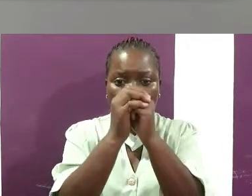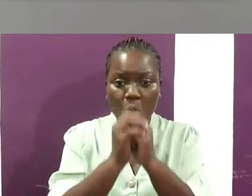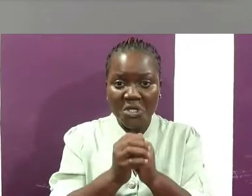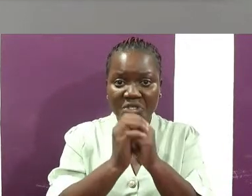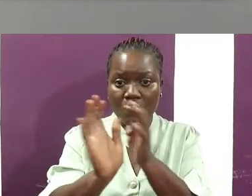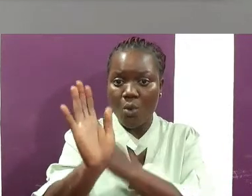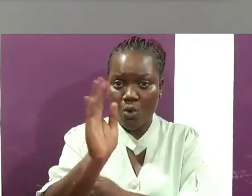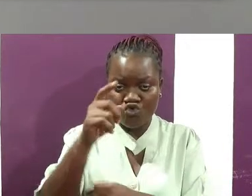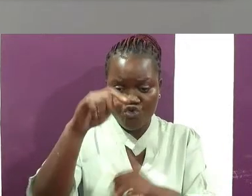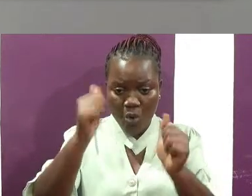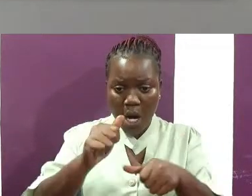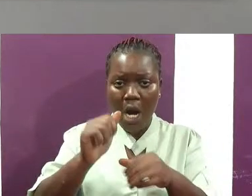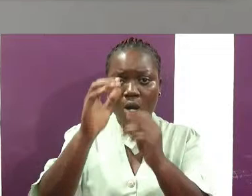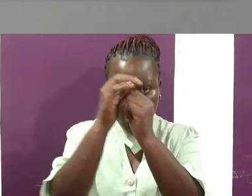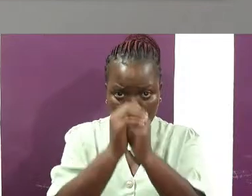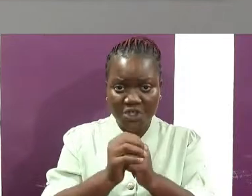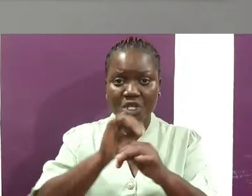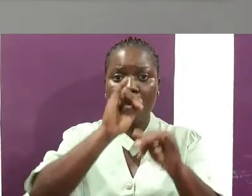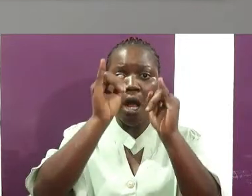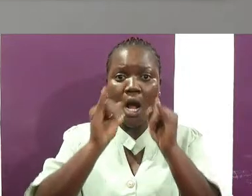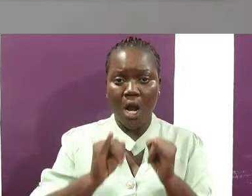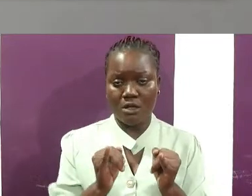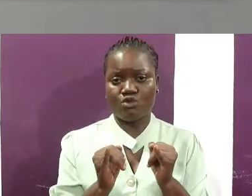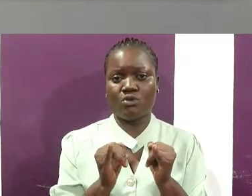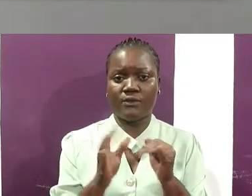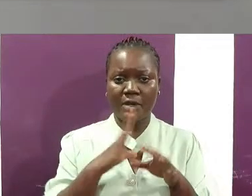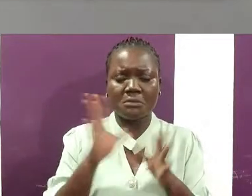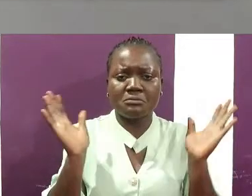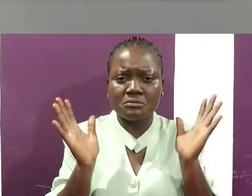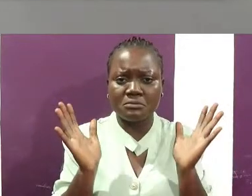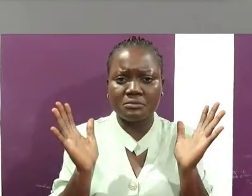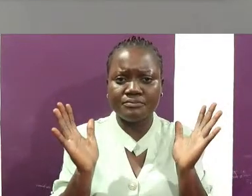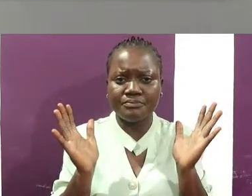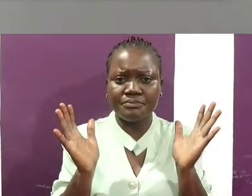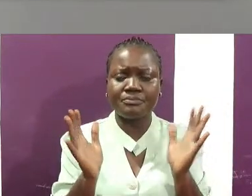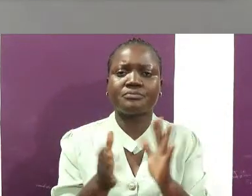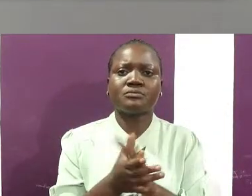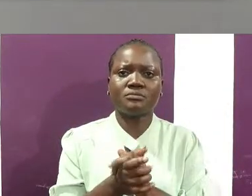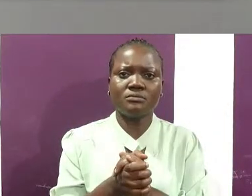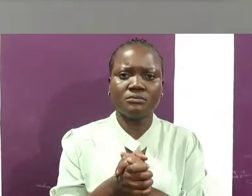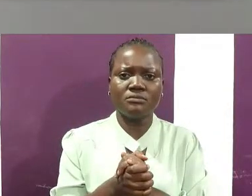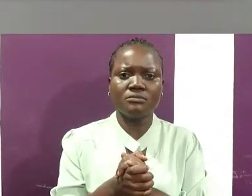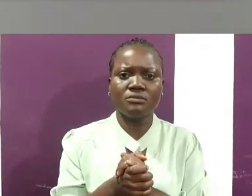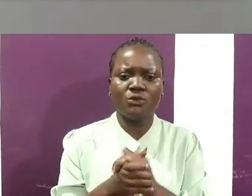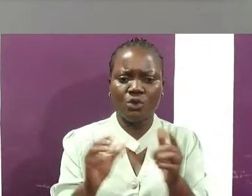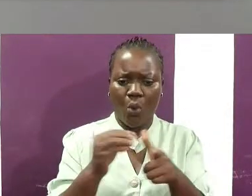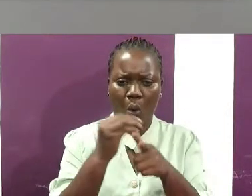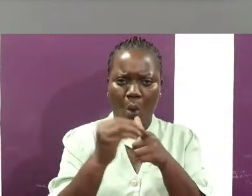Or maybe you held to the Old Testament law that we know from Genesis all the way to Malachi.